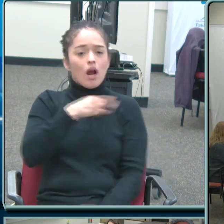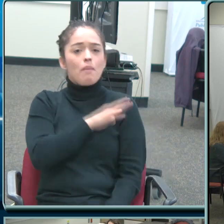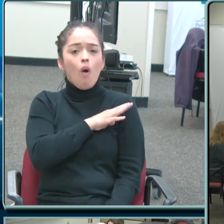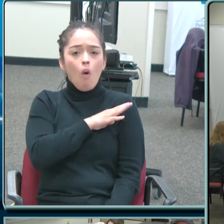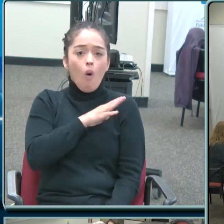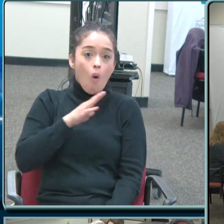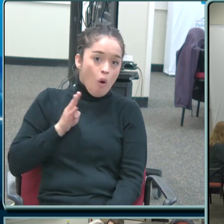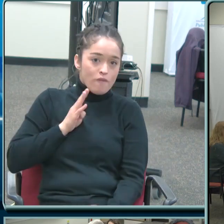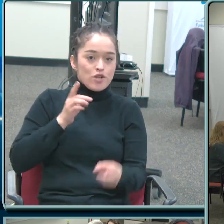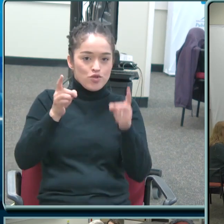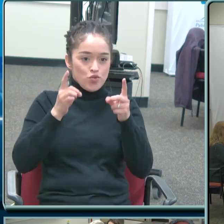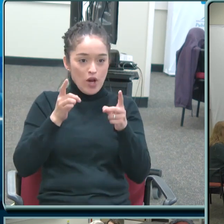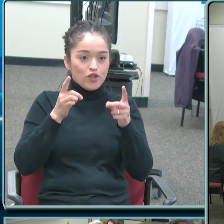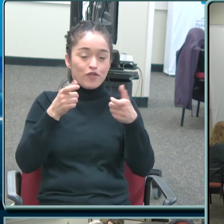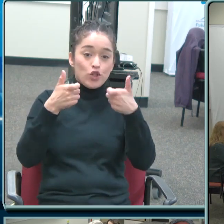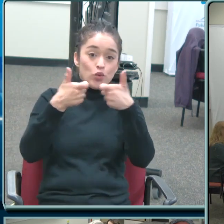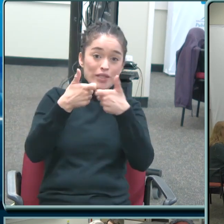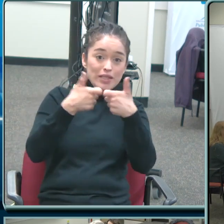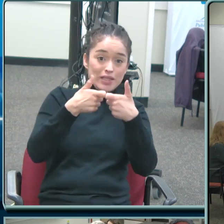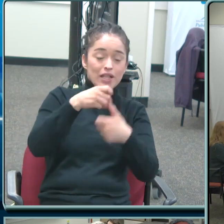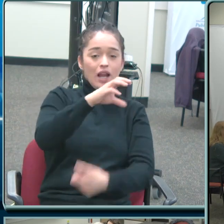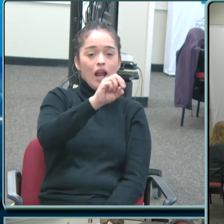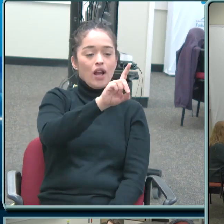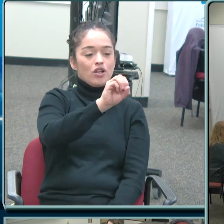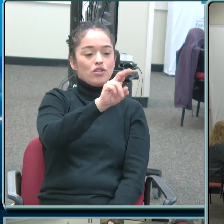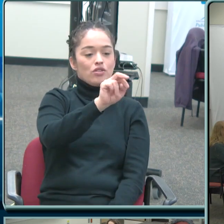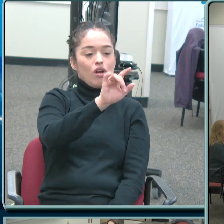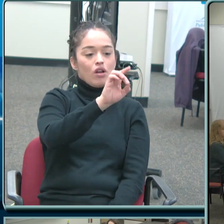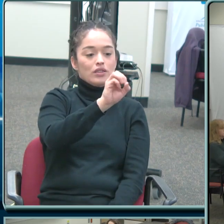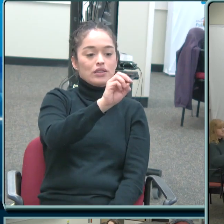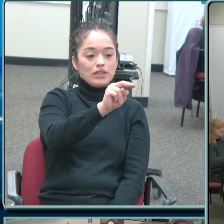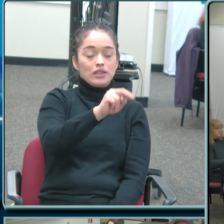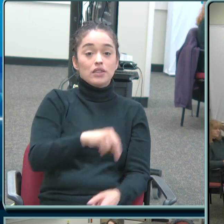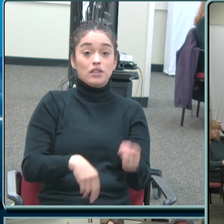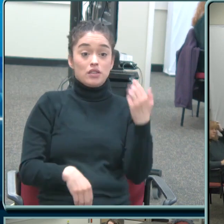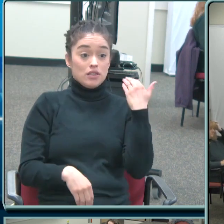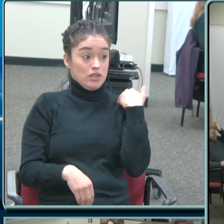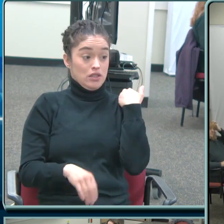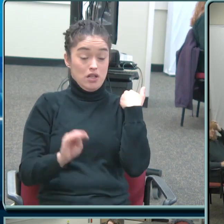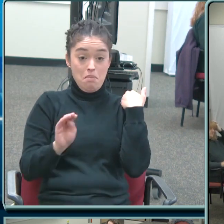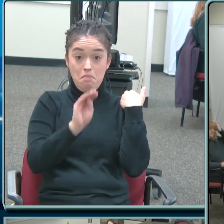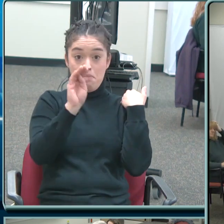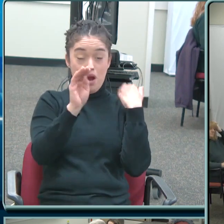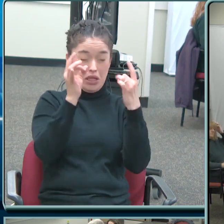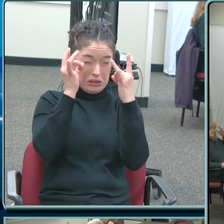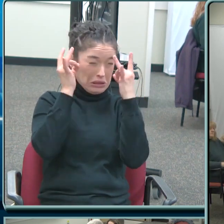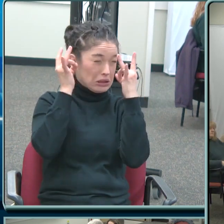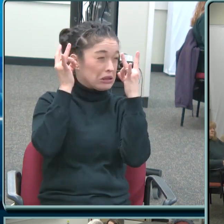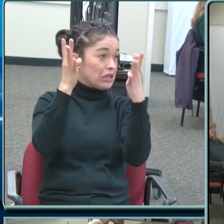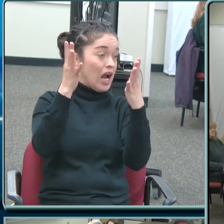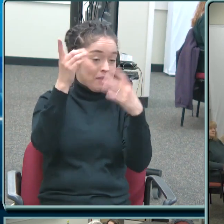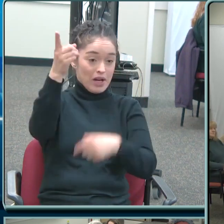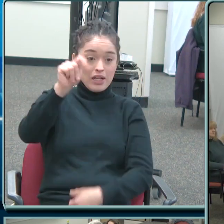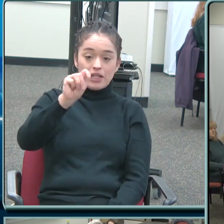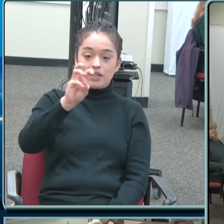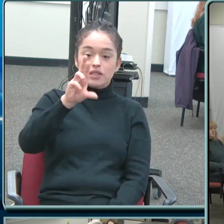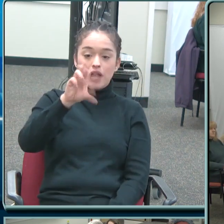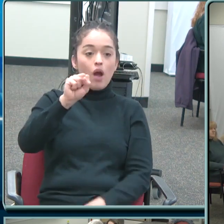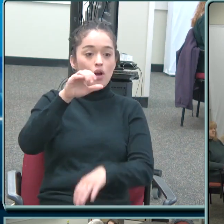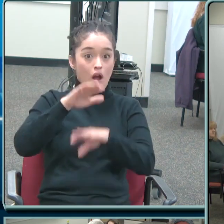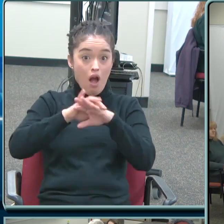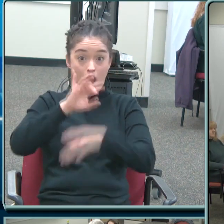for Utilities, as is Mr. Donaldson. Monday, we had this terrible situation at the Regency Towers on 8th